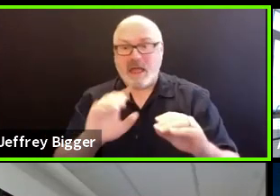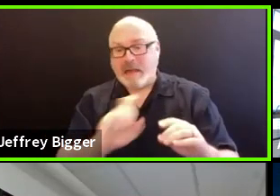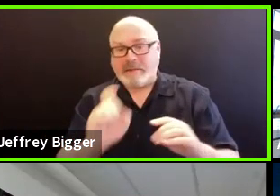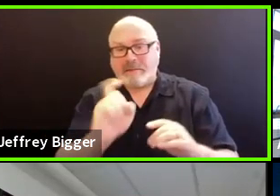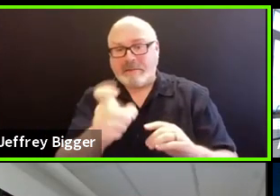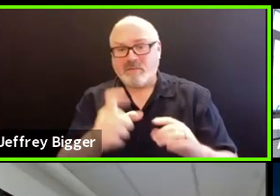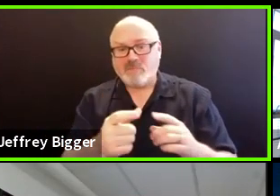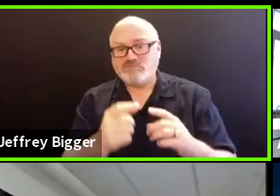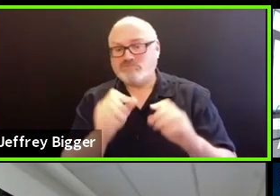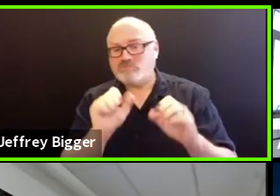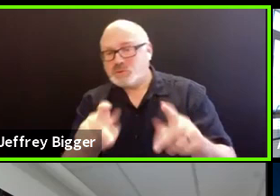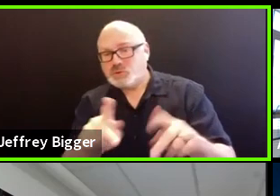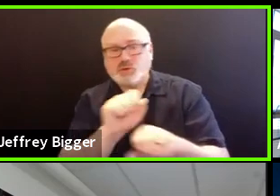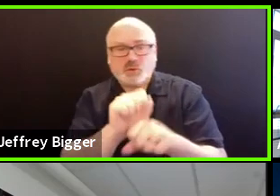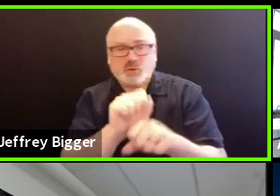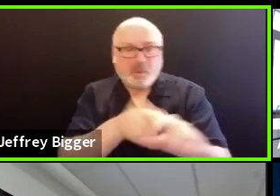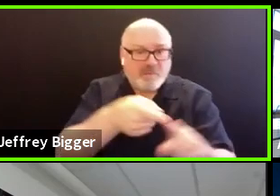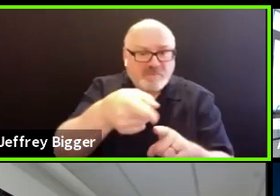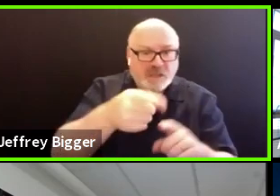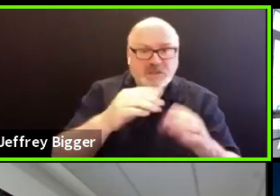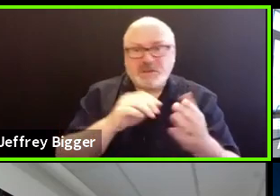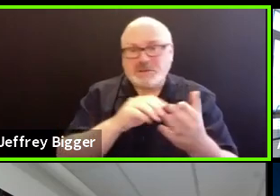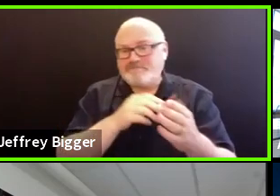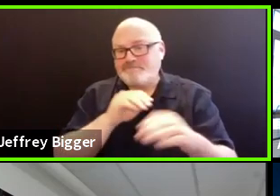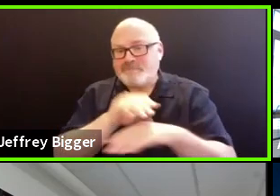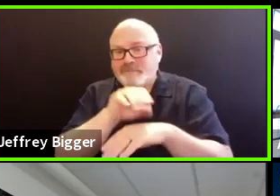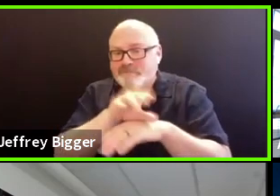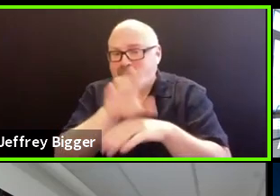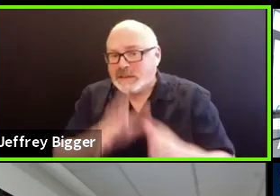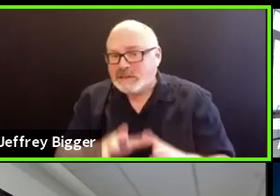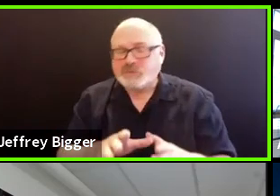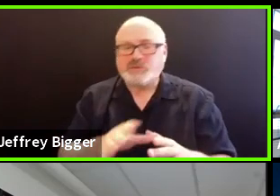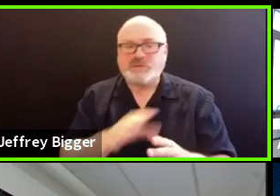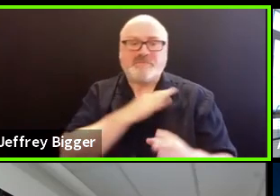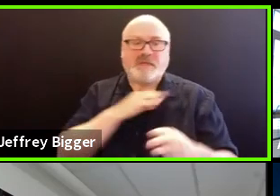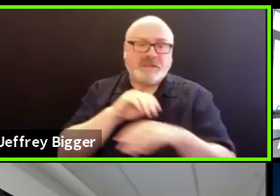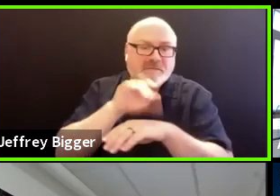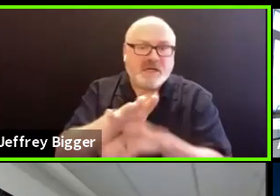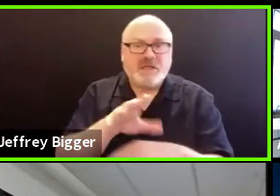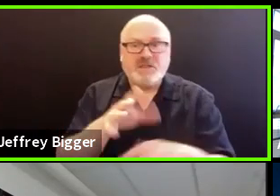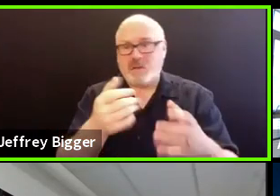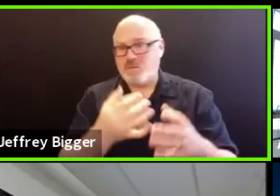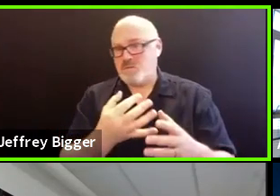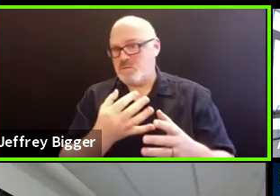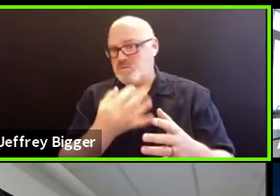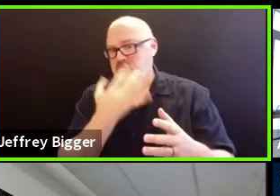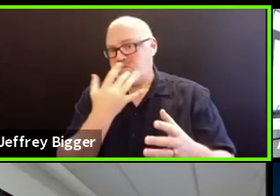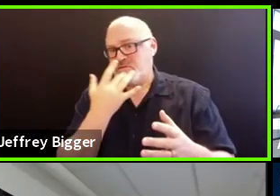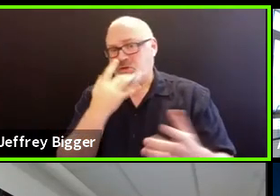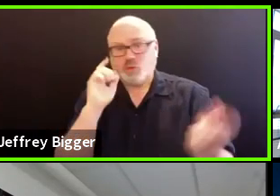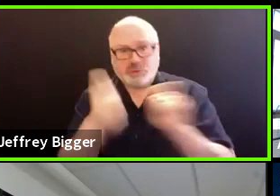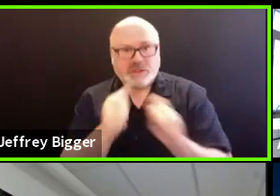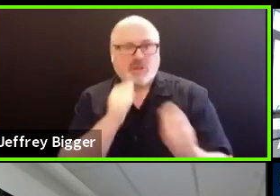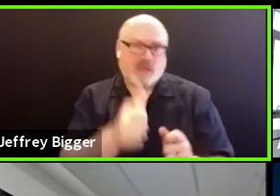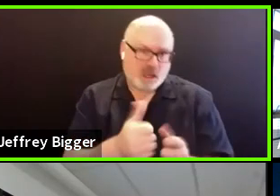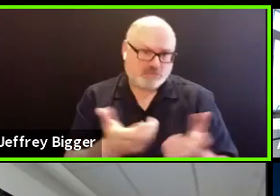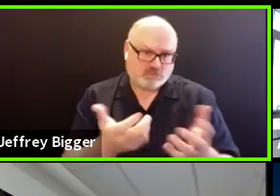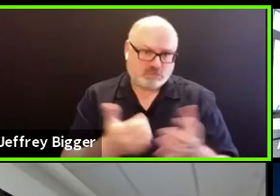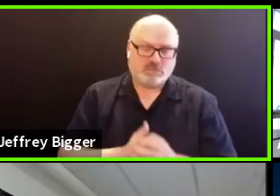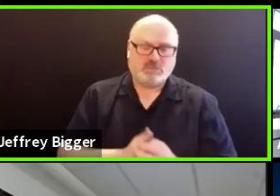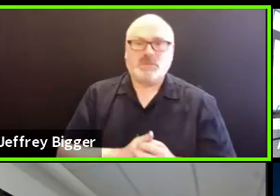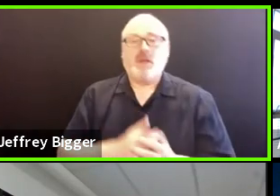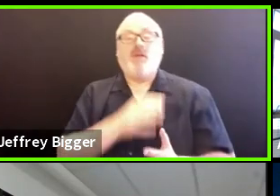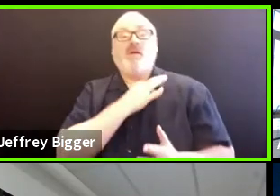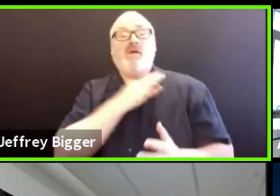work with our professional advisors and our faculty advisors if they would like to make changes to that. Our